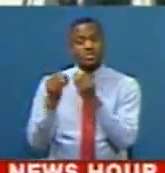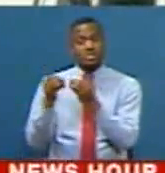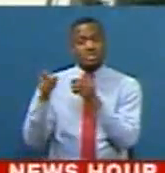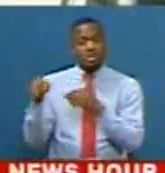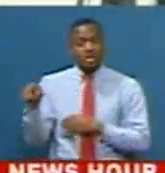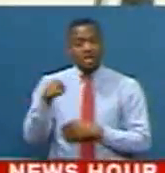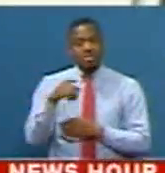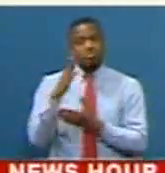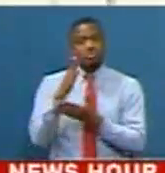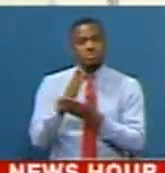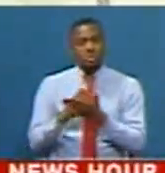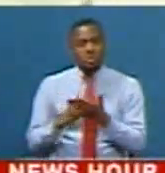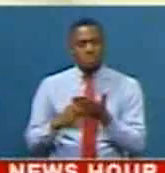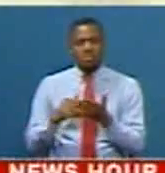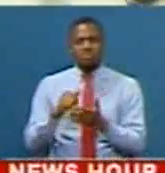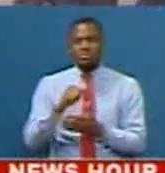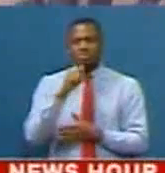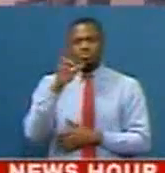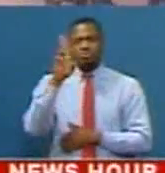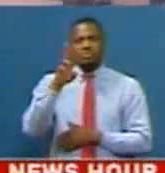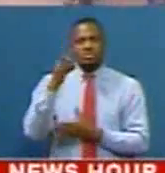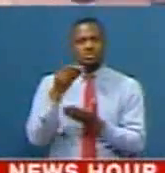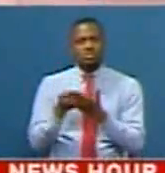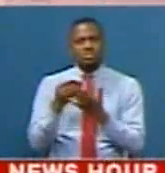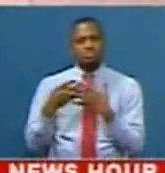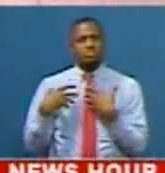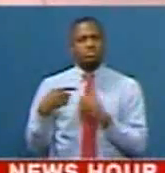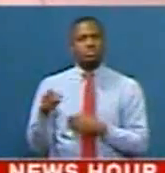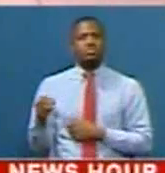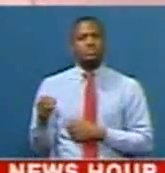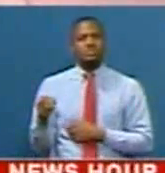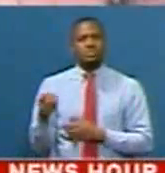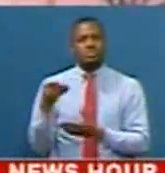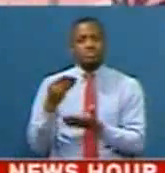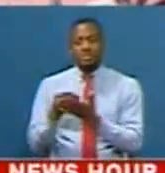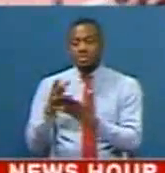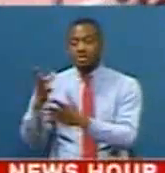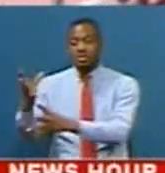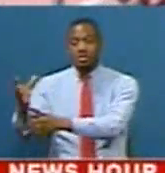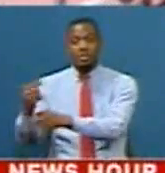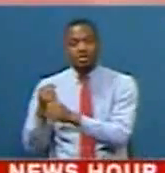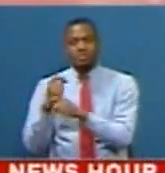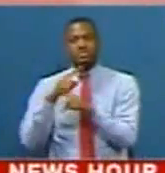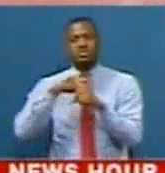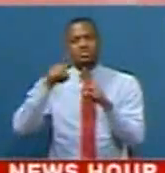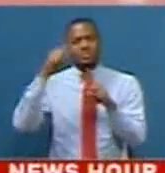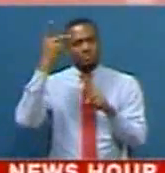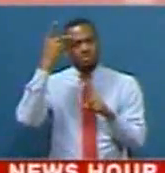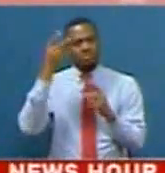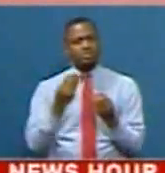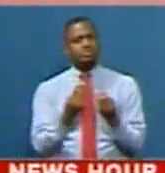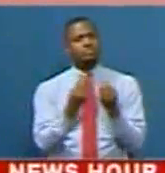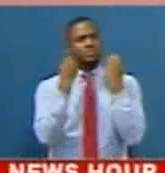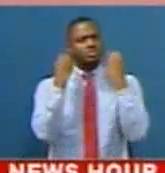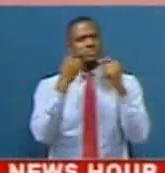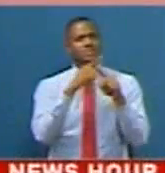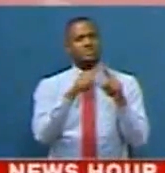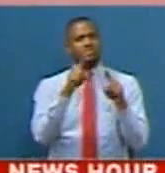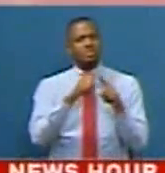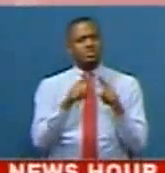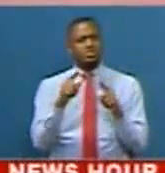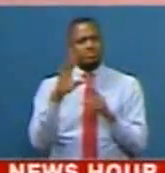PWDs have been misappropriating the fund with impunity. Per a new policy directive from the